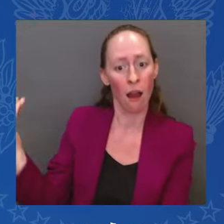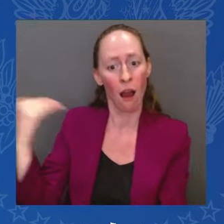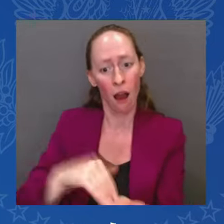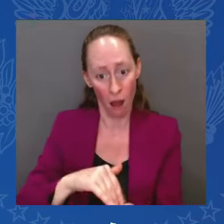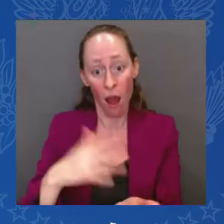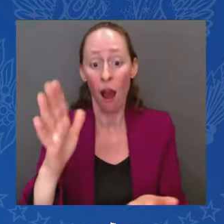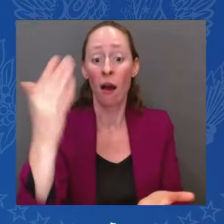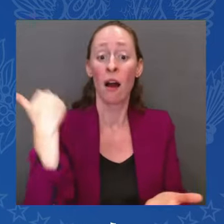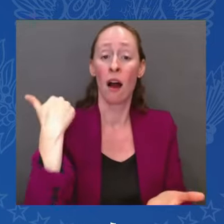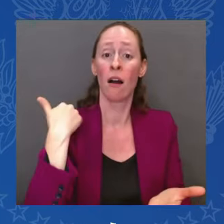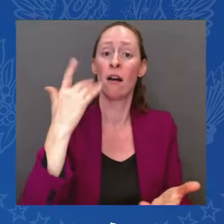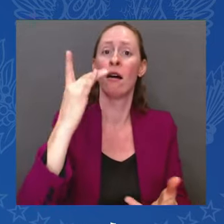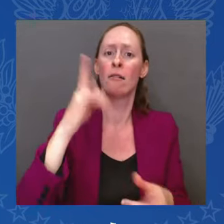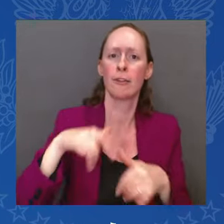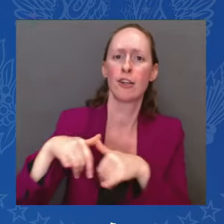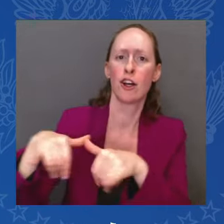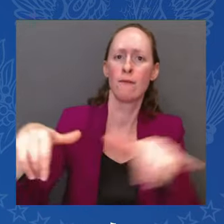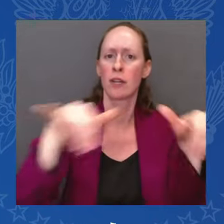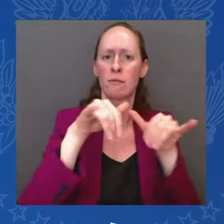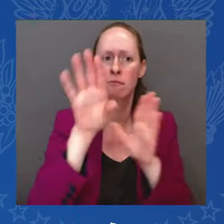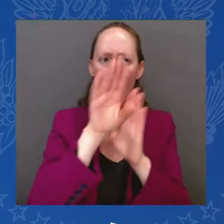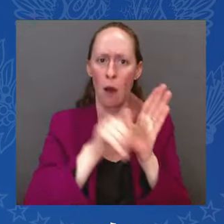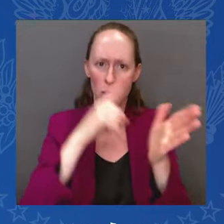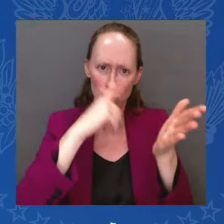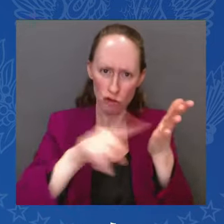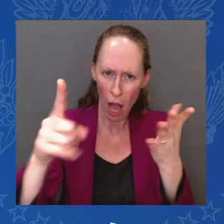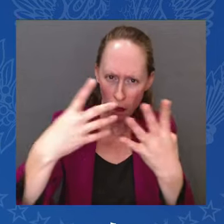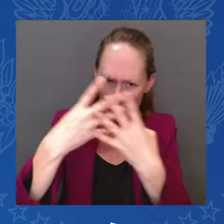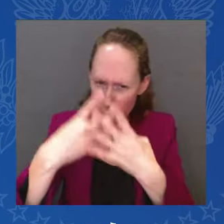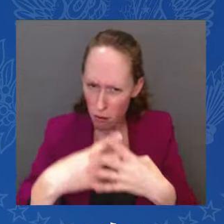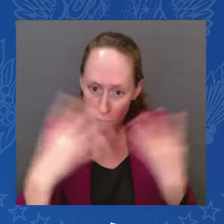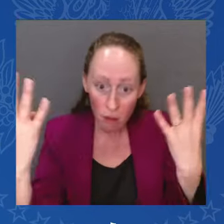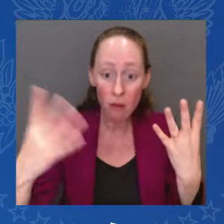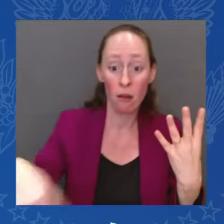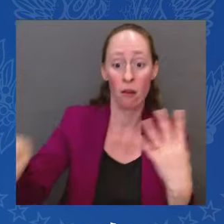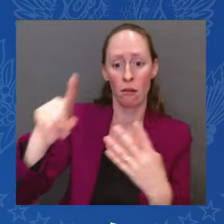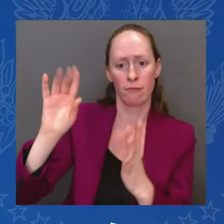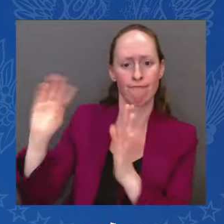storage of firearms. It's time. It's time. Look,